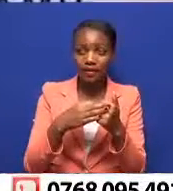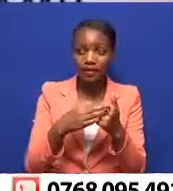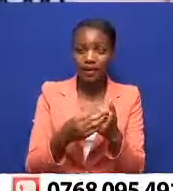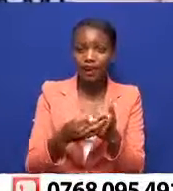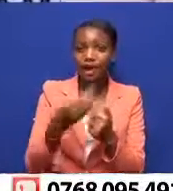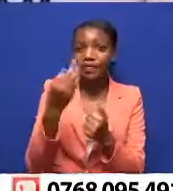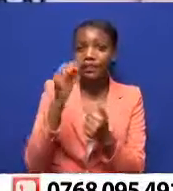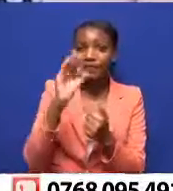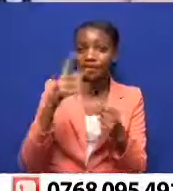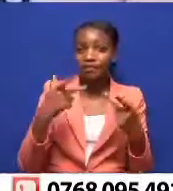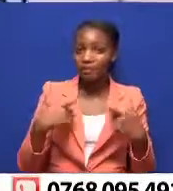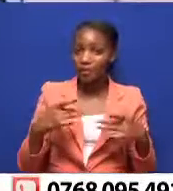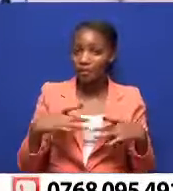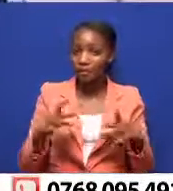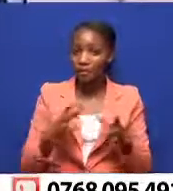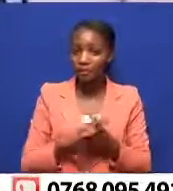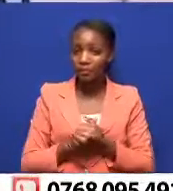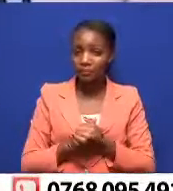35 persons.